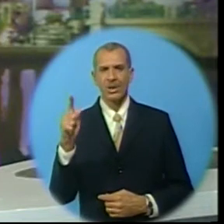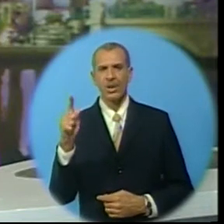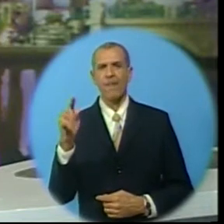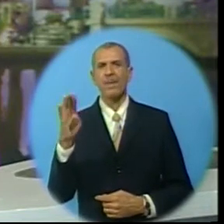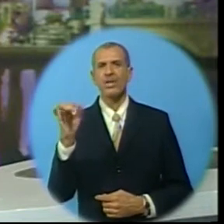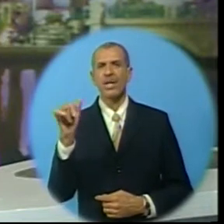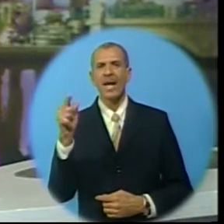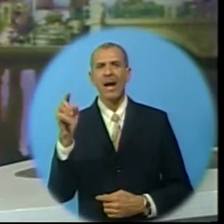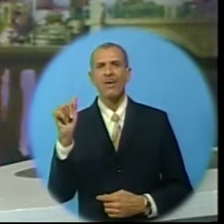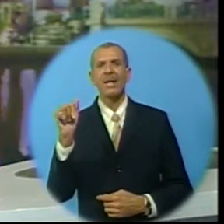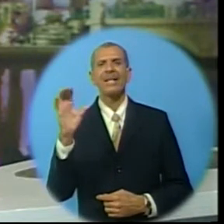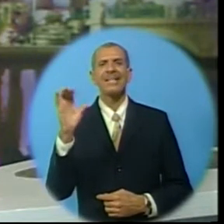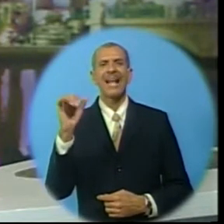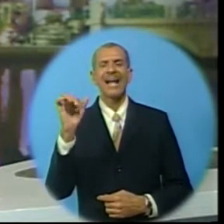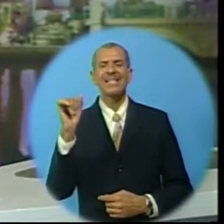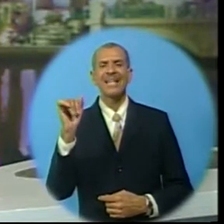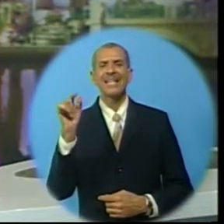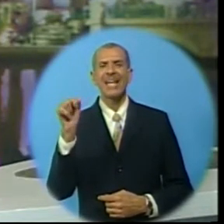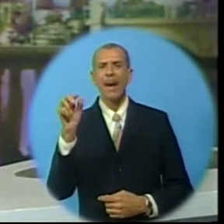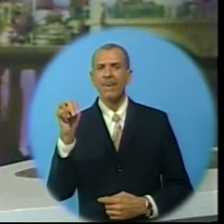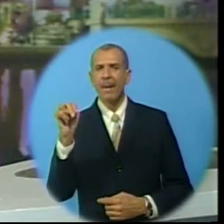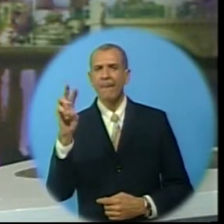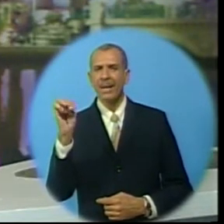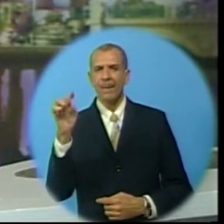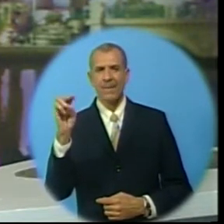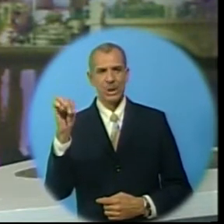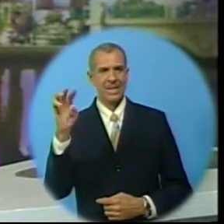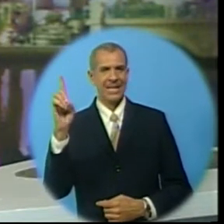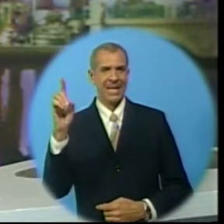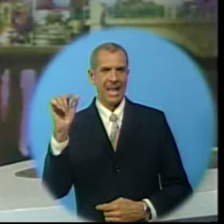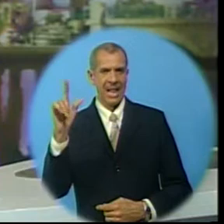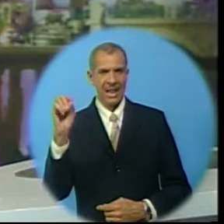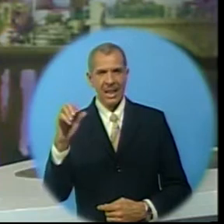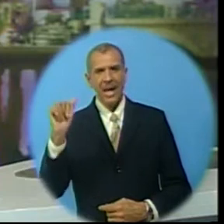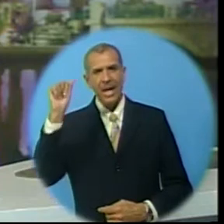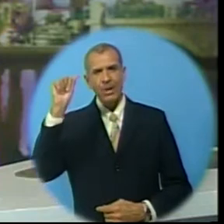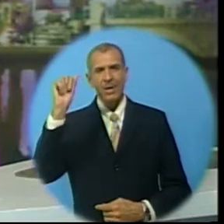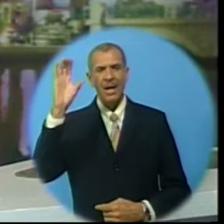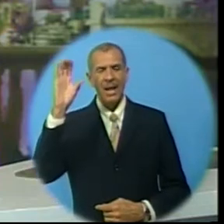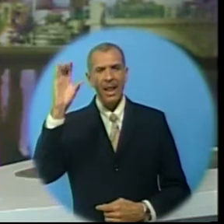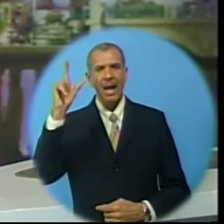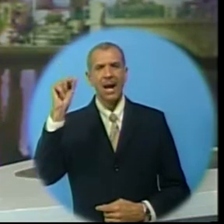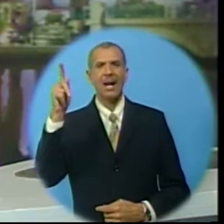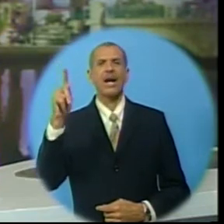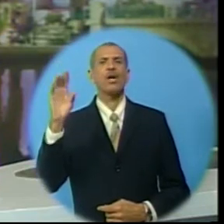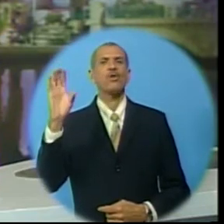Irie, Classic, Gabby, Mikey, Mr. Dale, Adrian